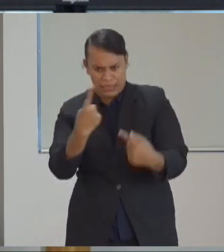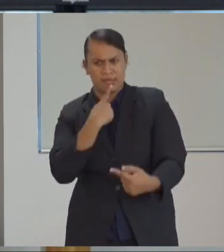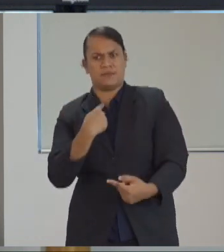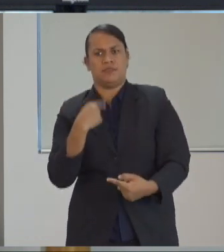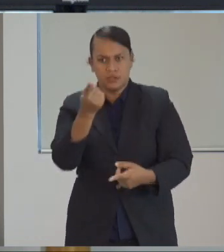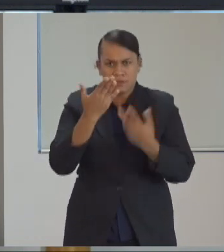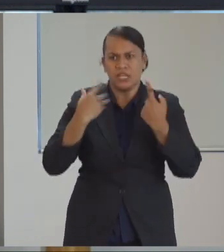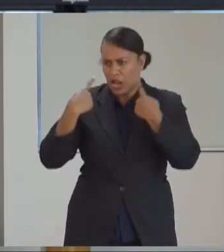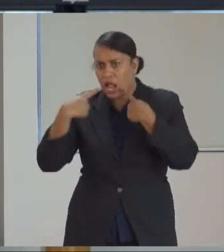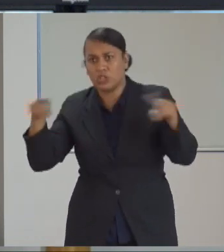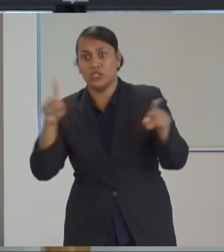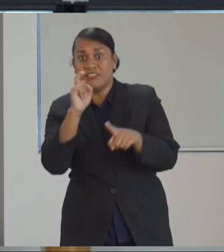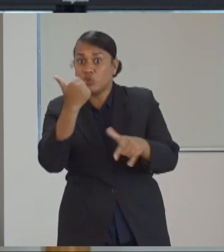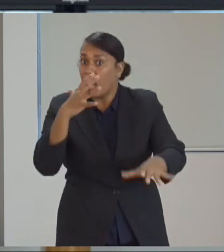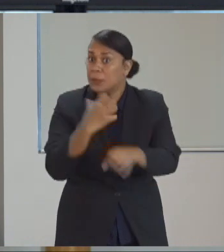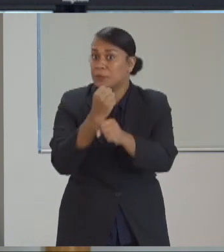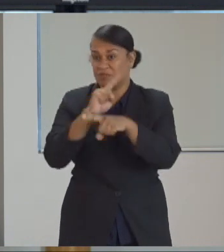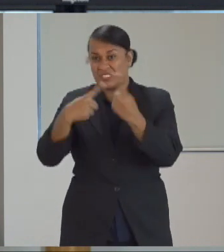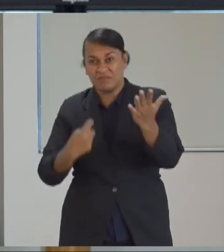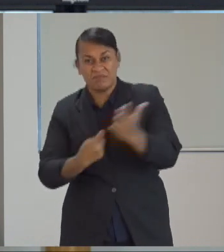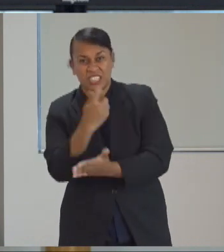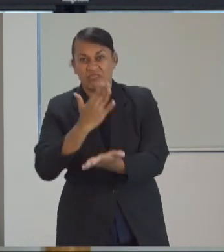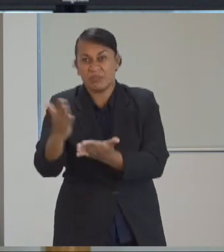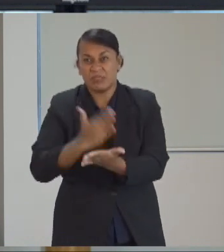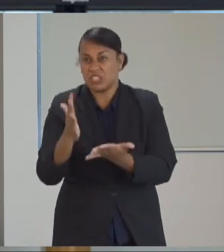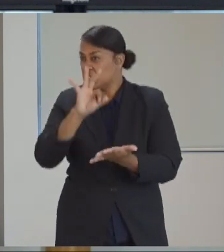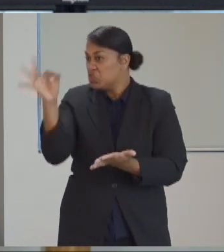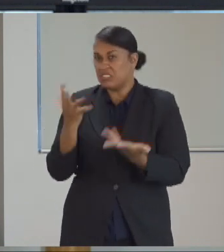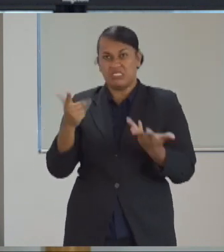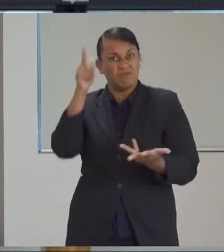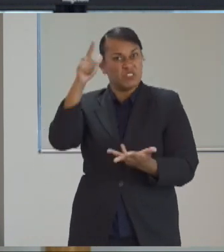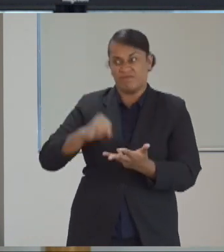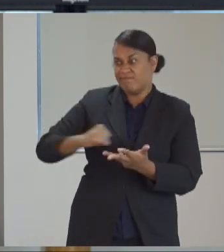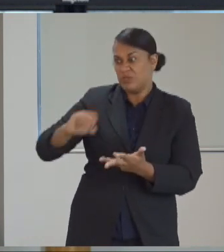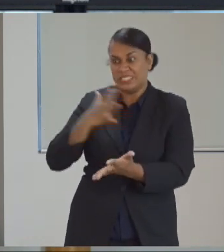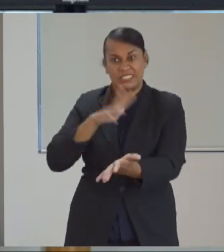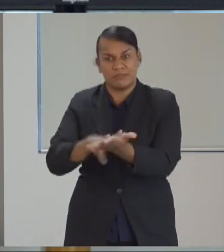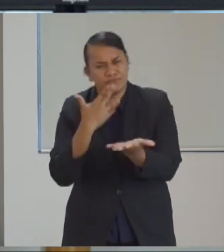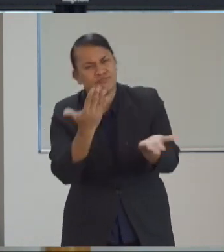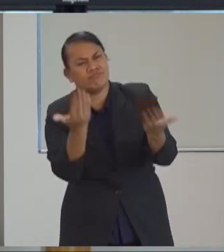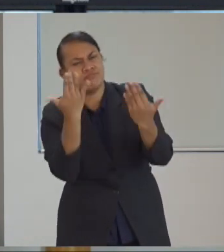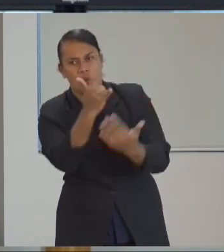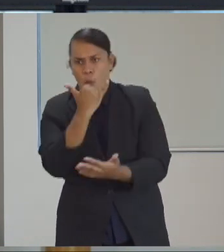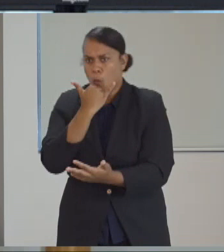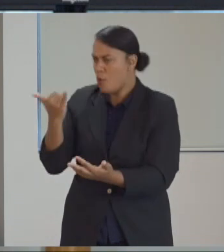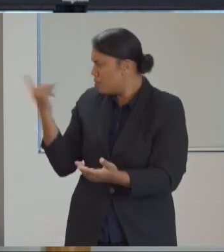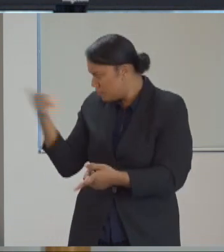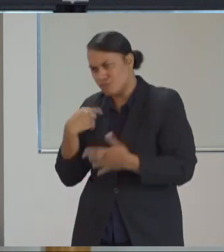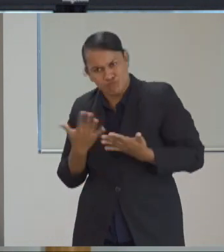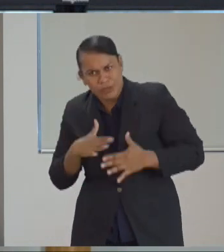payments, please, you should issue those letters to your employees. because FNPF, as we announced, that